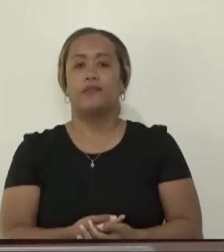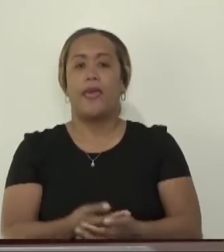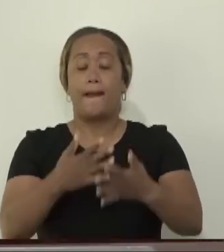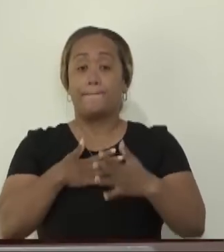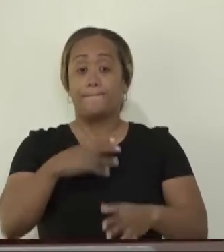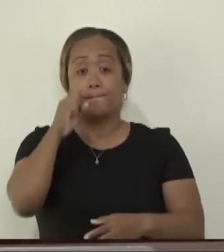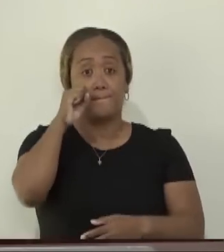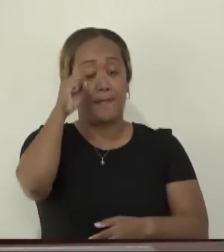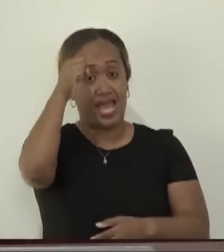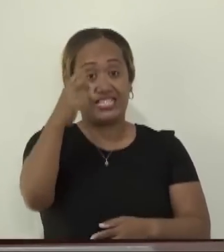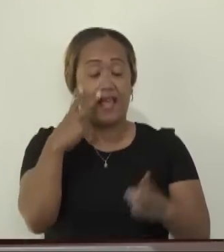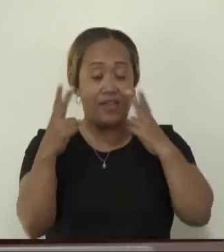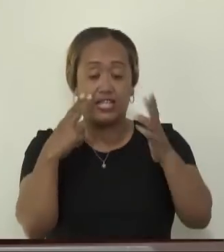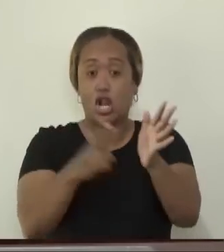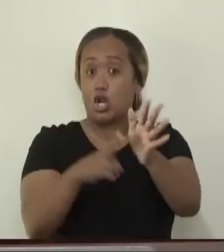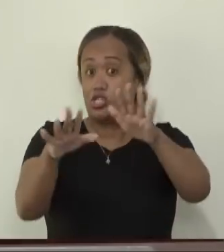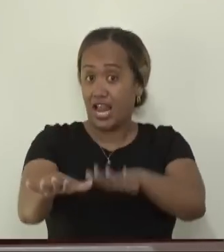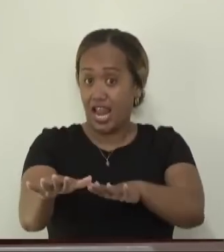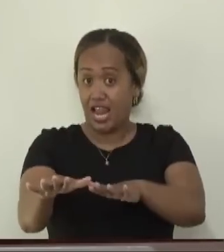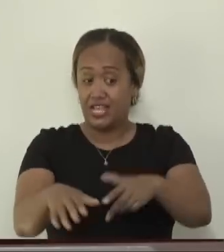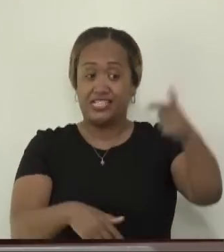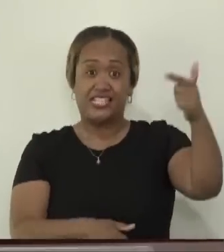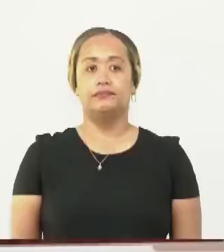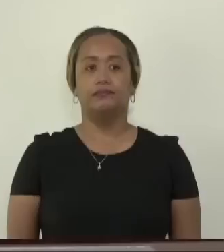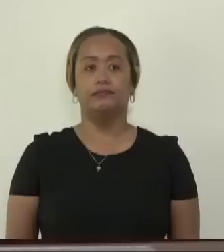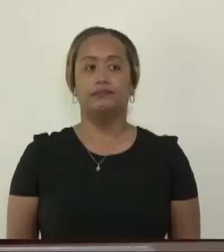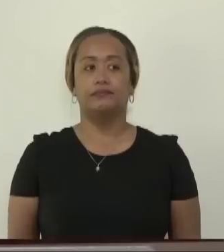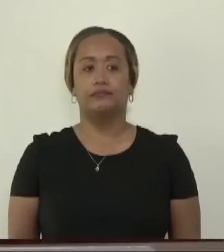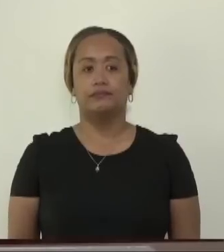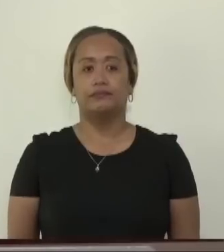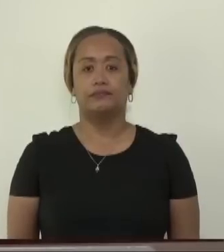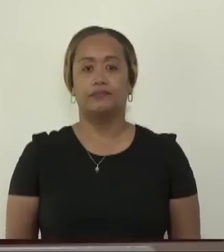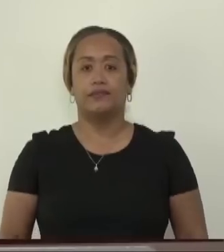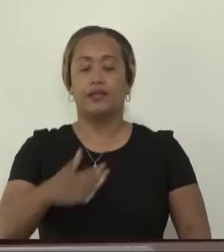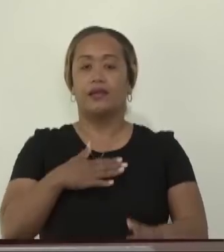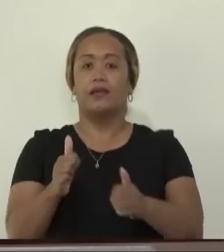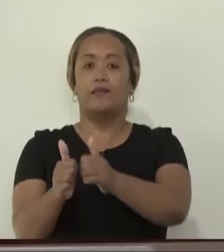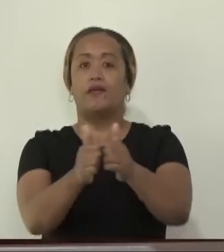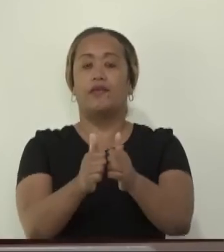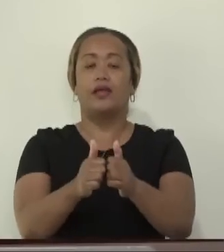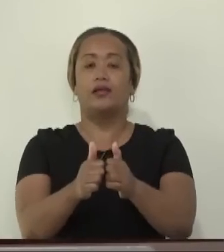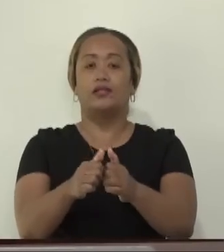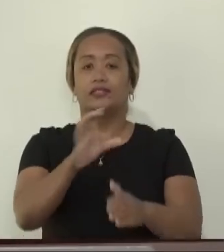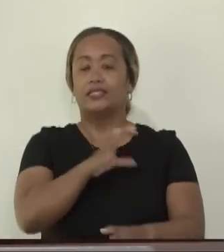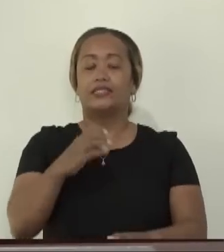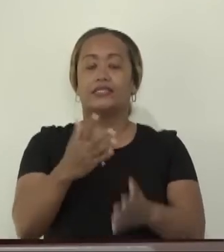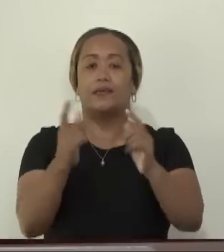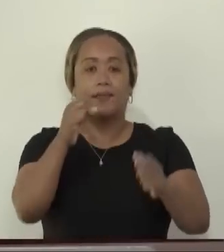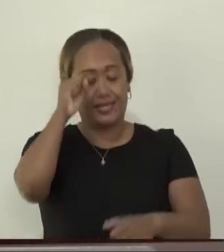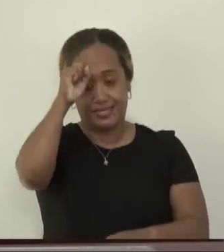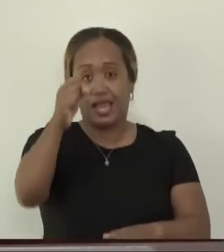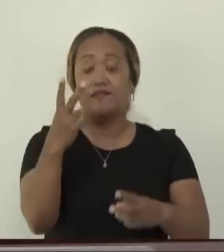state visit to New Zealand from the 7th to the 11th of June. My fellow citizens, my state visit to